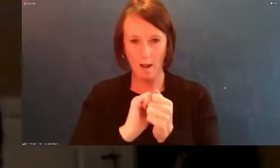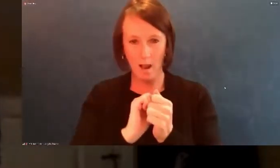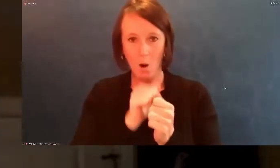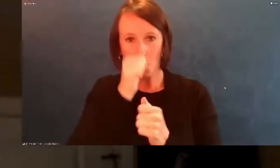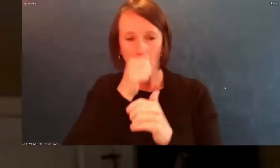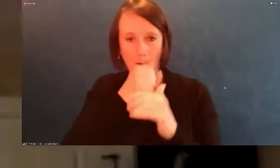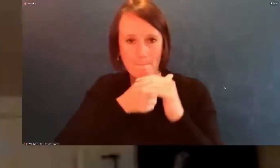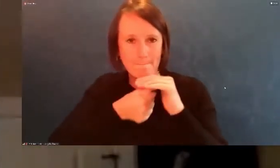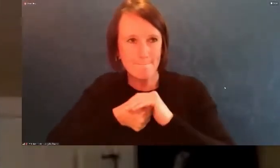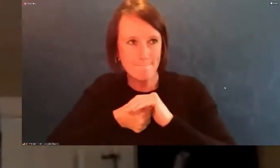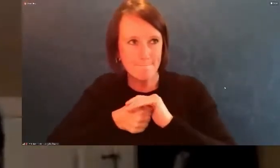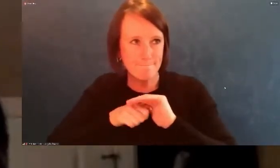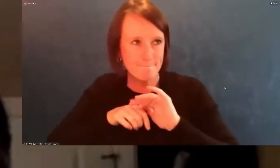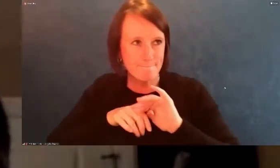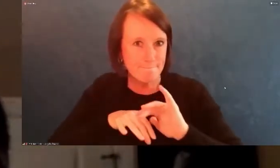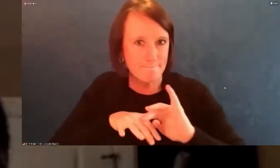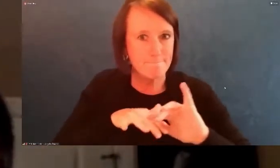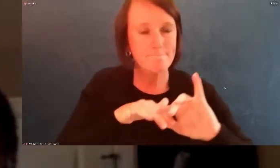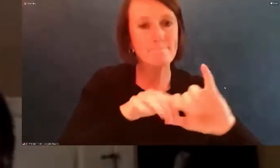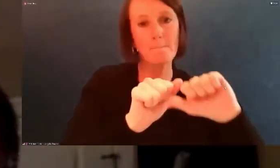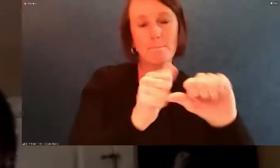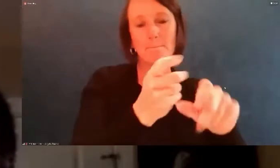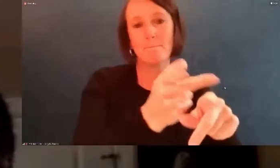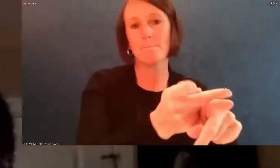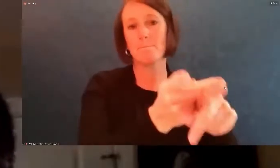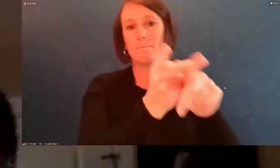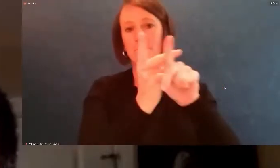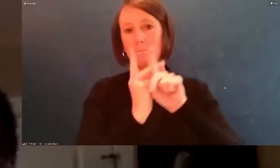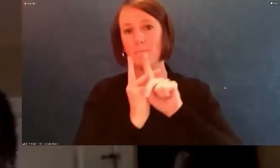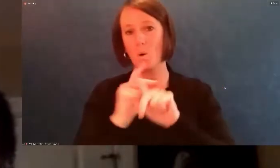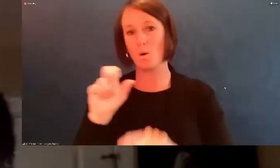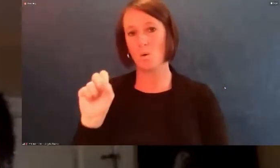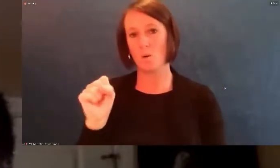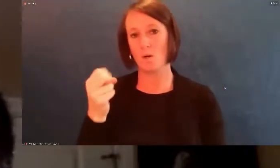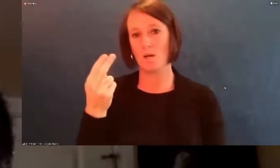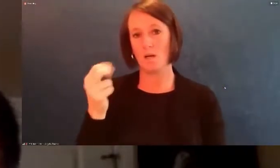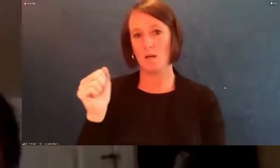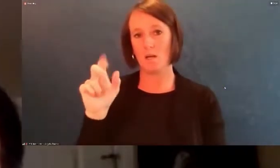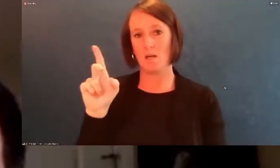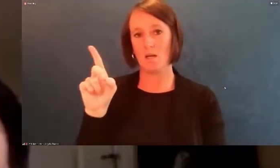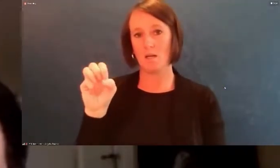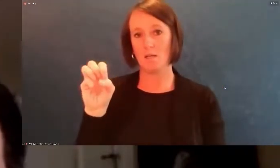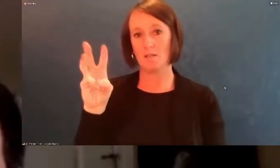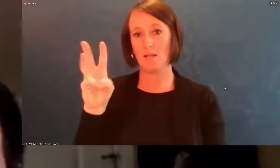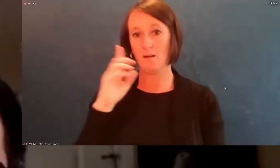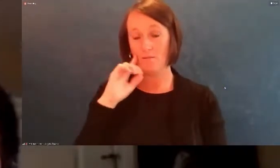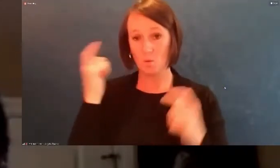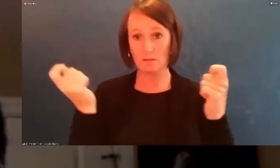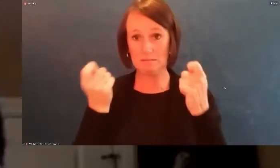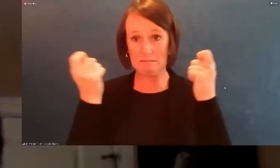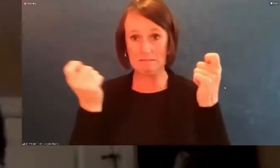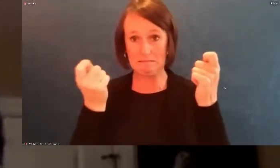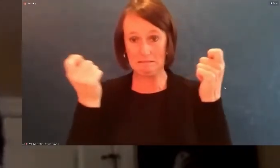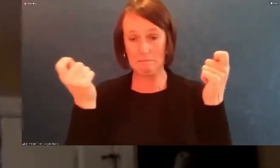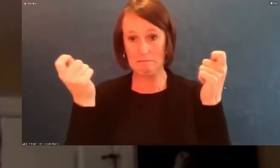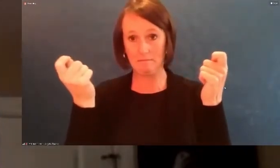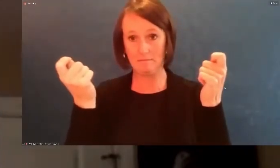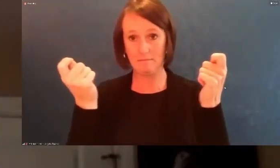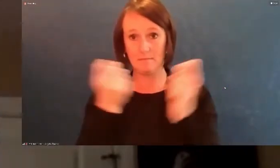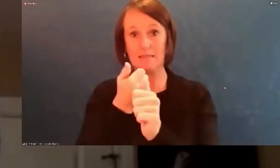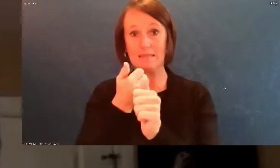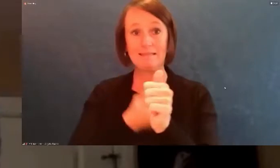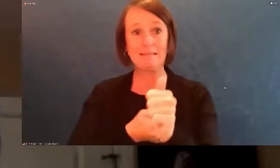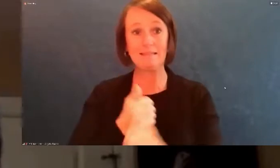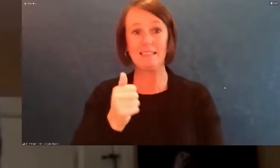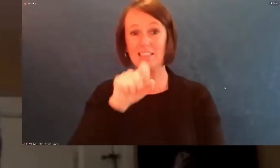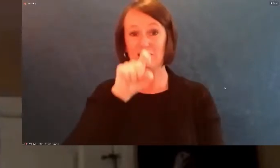their shadows for a while to use them for the purpose of ceremony. Isn't that incredible? Every eagle